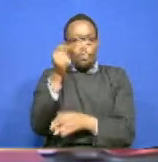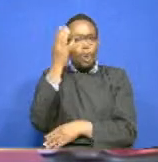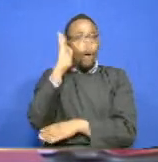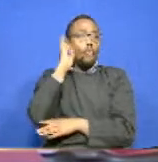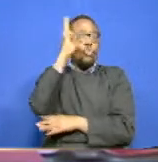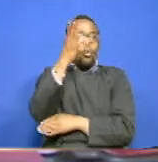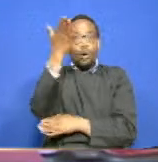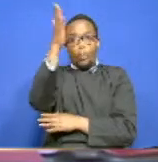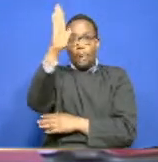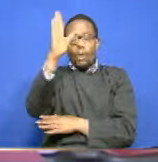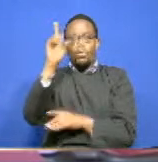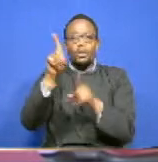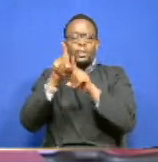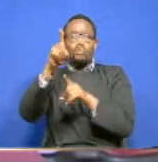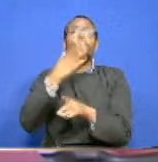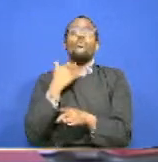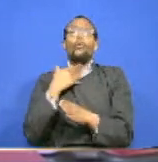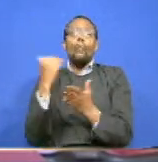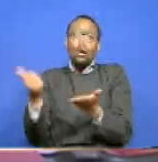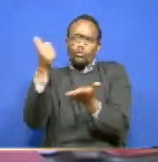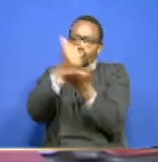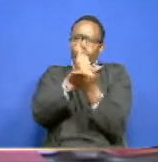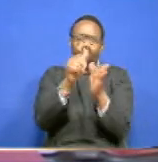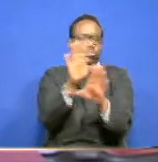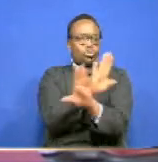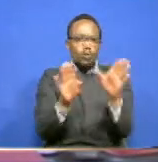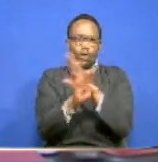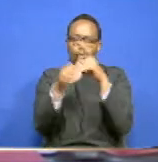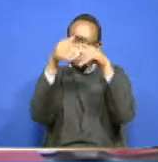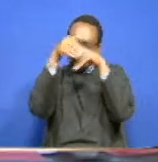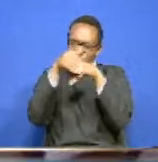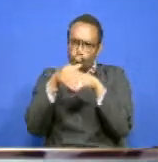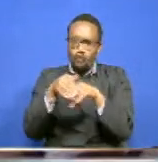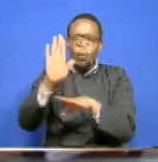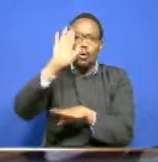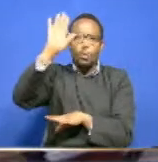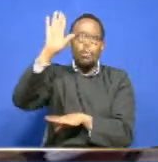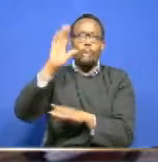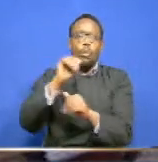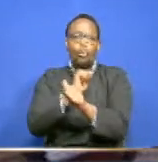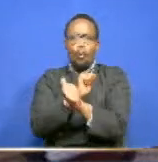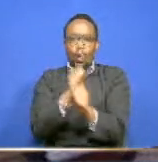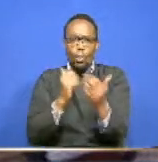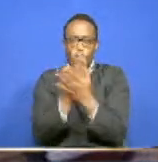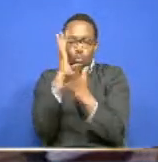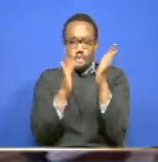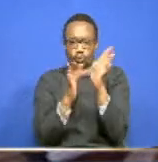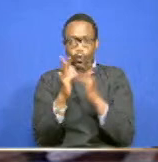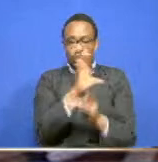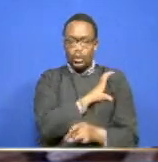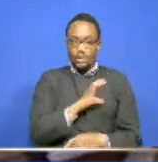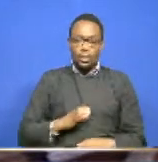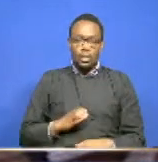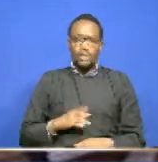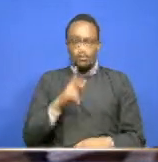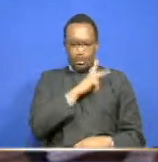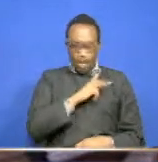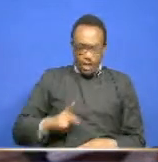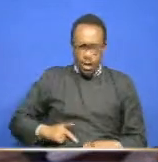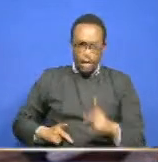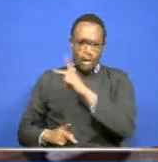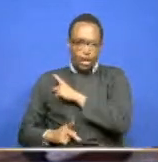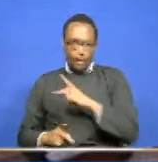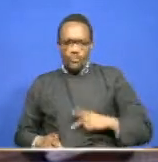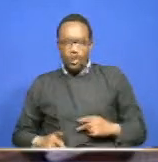to restore all things in His well-beloved Son, the King of kings and the Lord